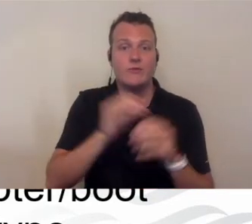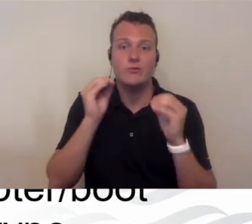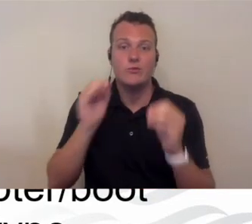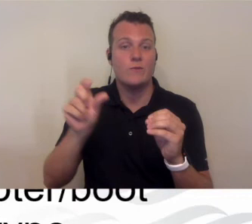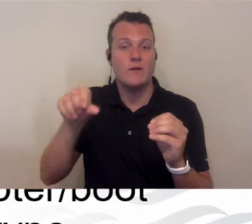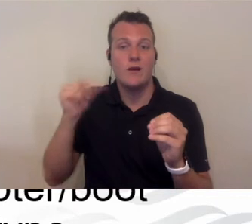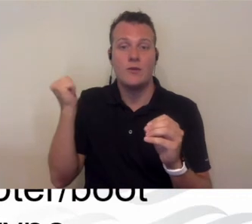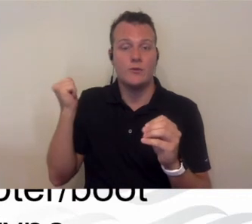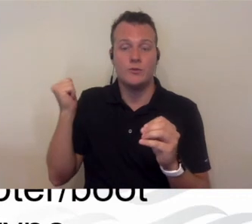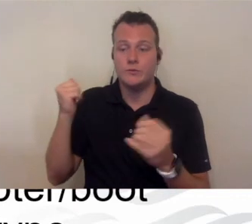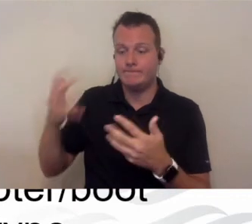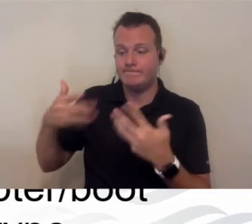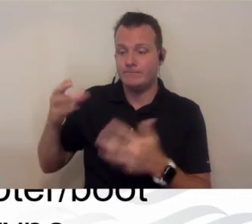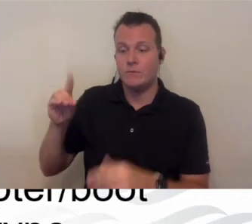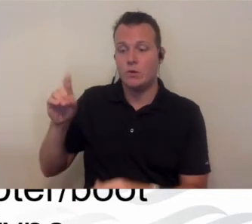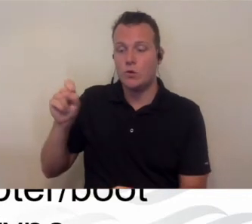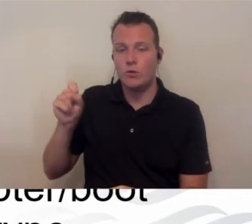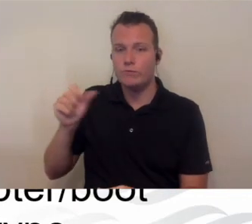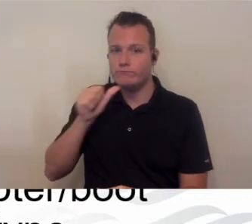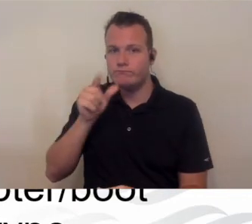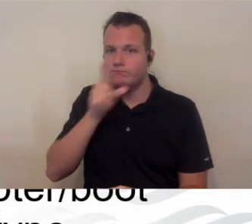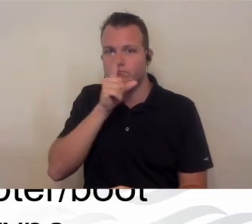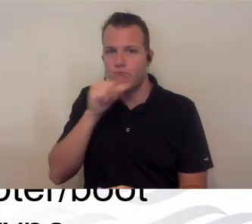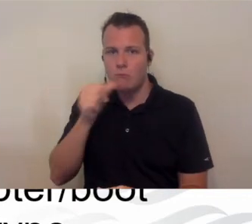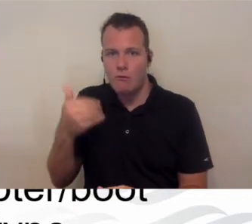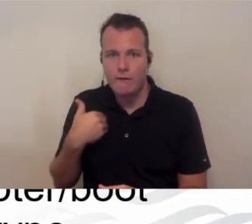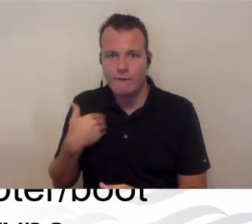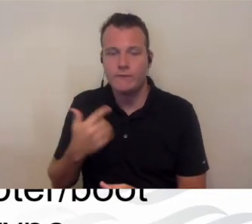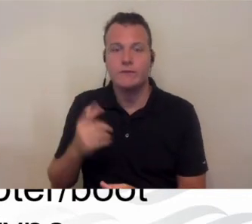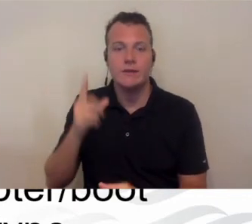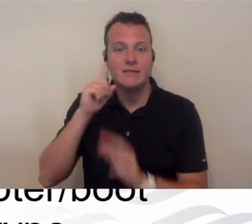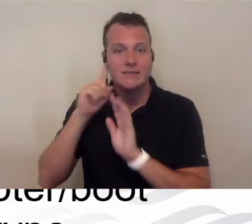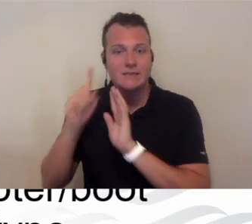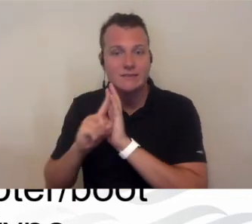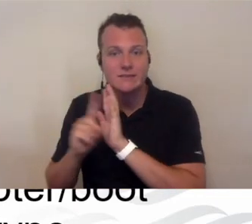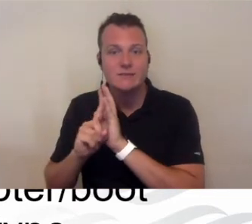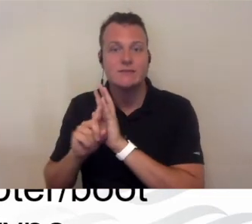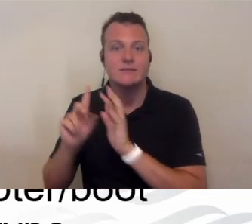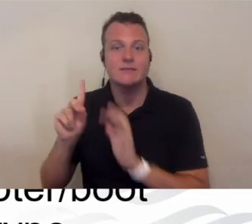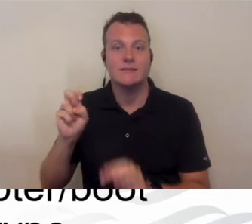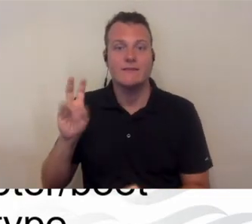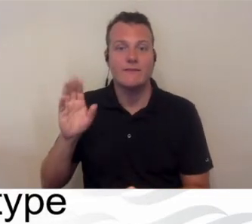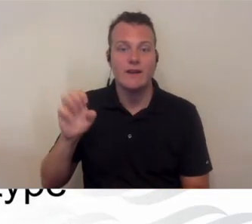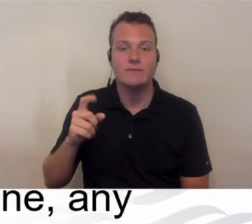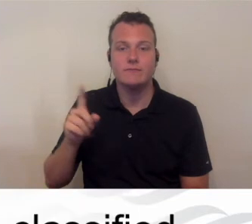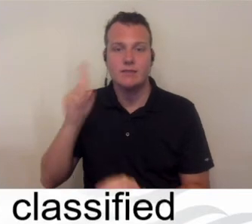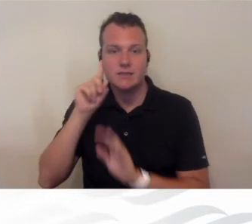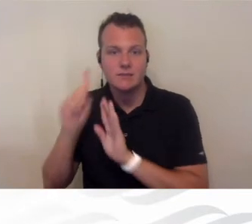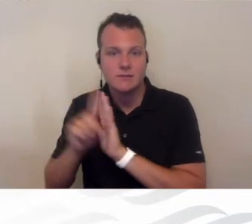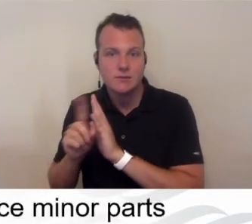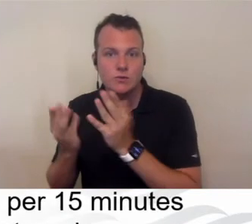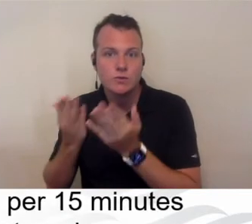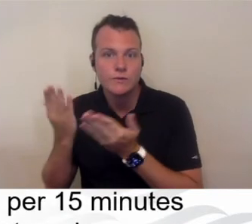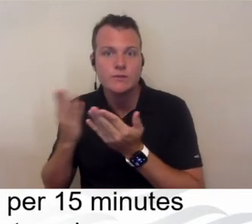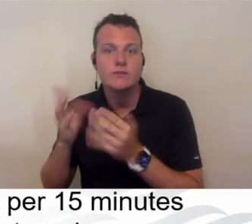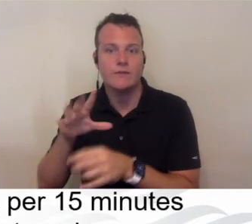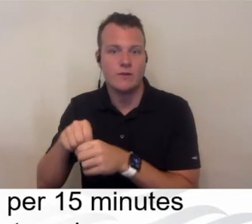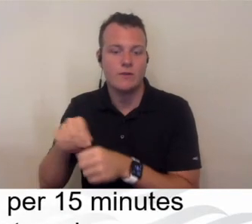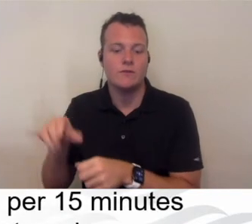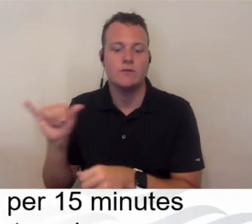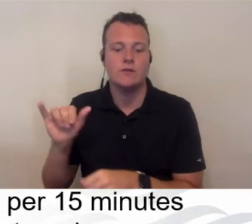other code. A tinnitus device would fit into this, tinnitus services would fit into this, as well